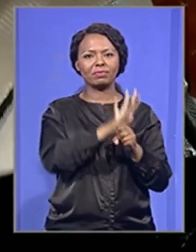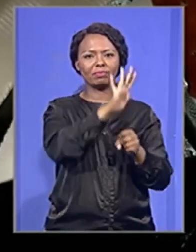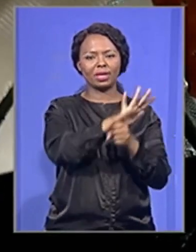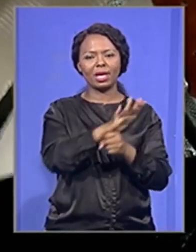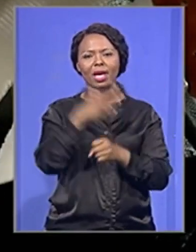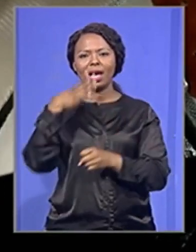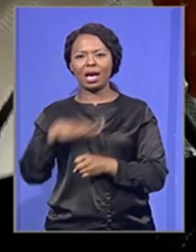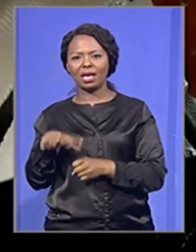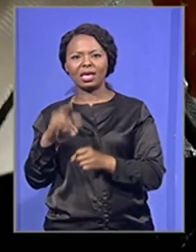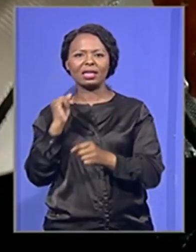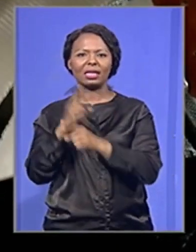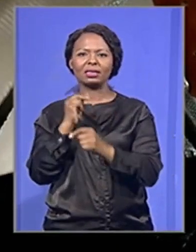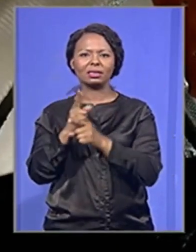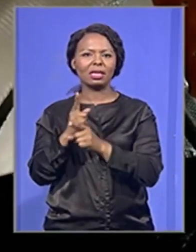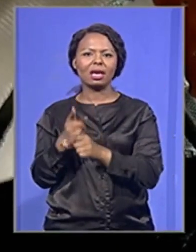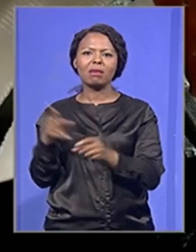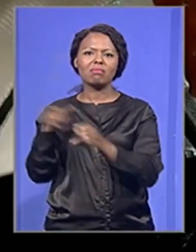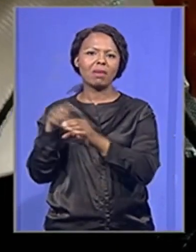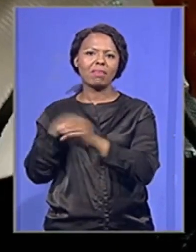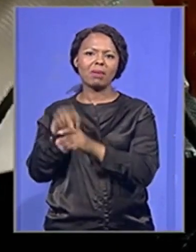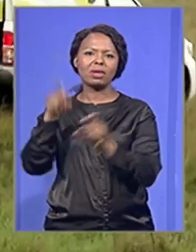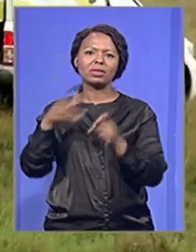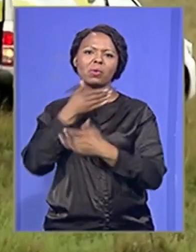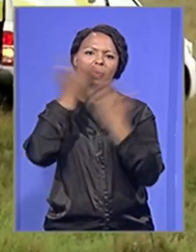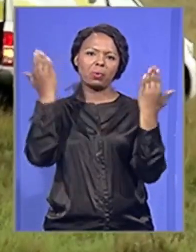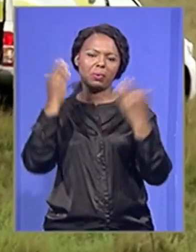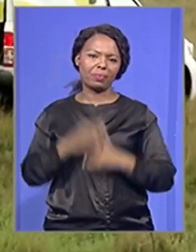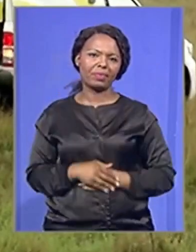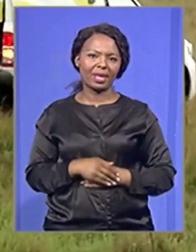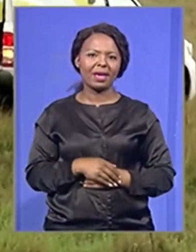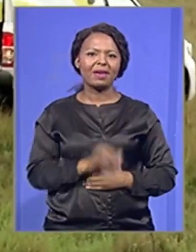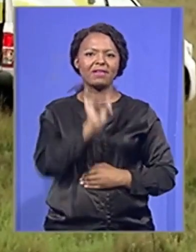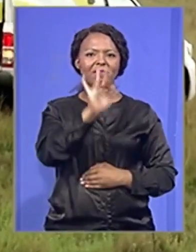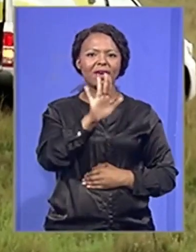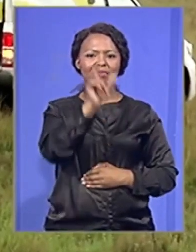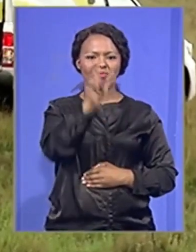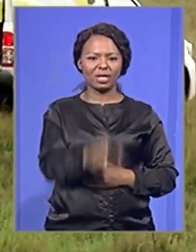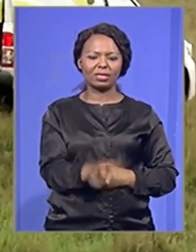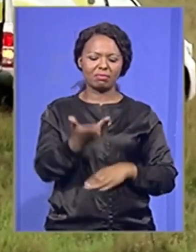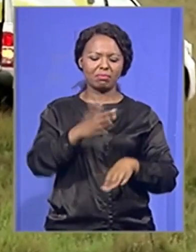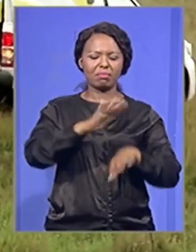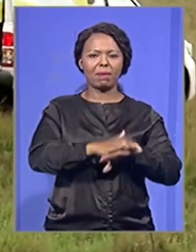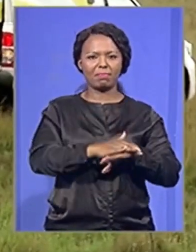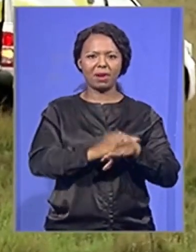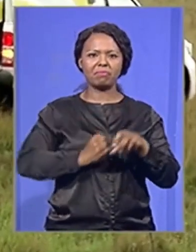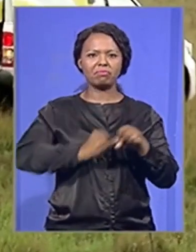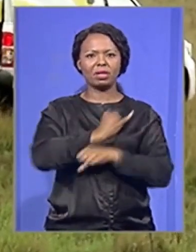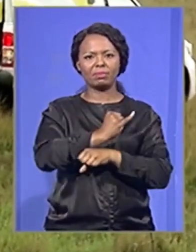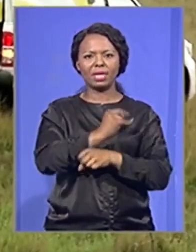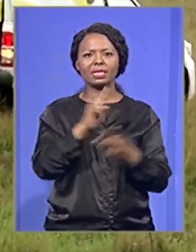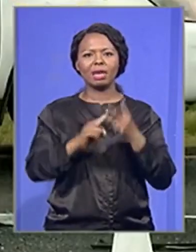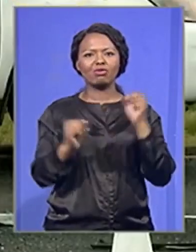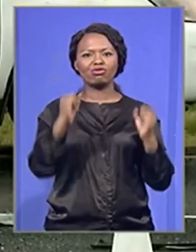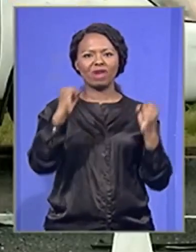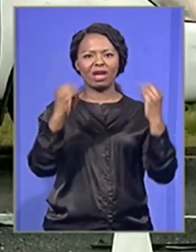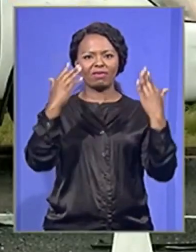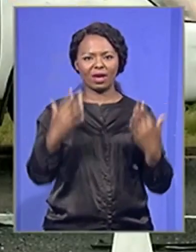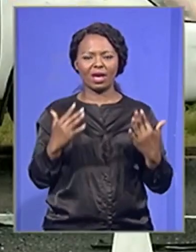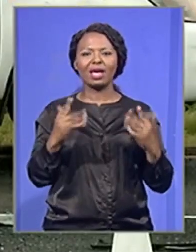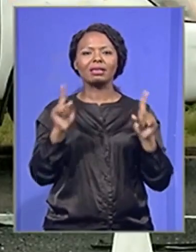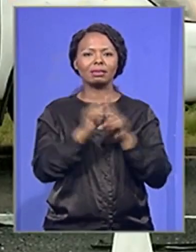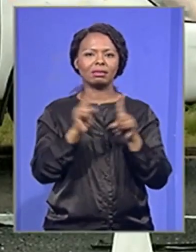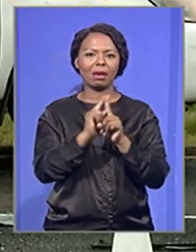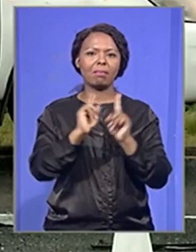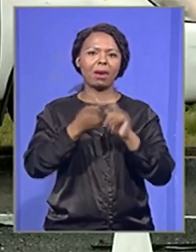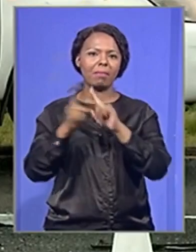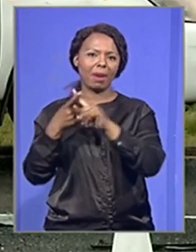nngwe e be e sena banamedi. Batho ba bahlano ba hlokofetše le semetsing go balelwa le baotledi ba ditekisi tšeo ka bobedi.